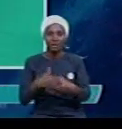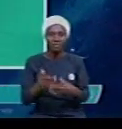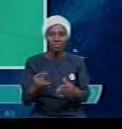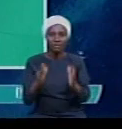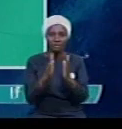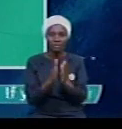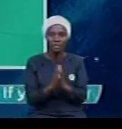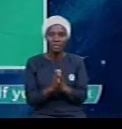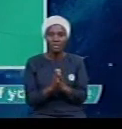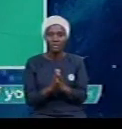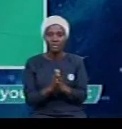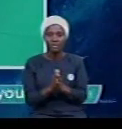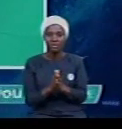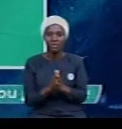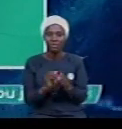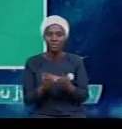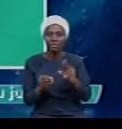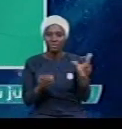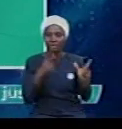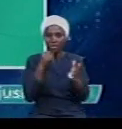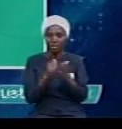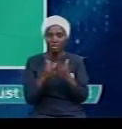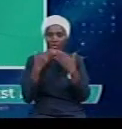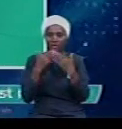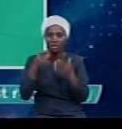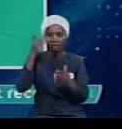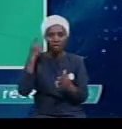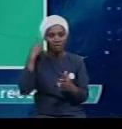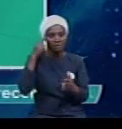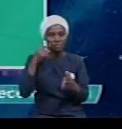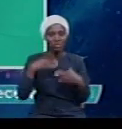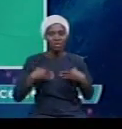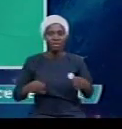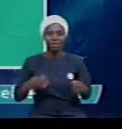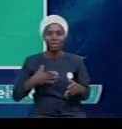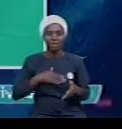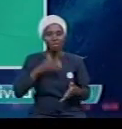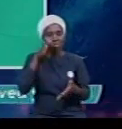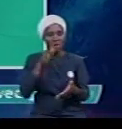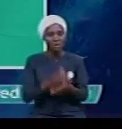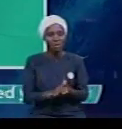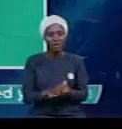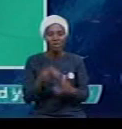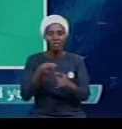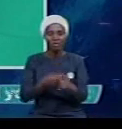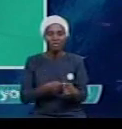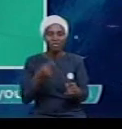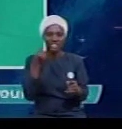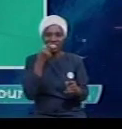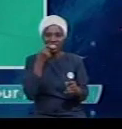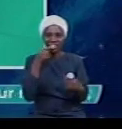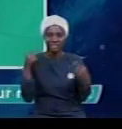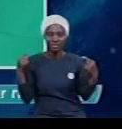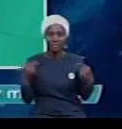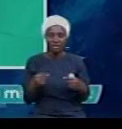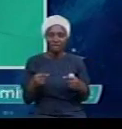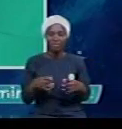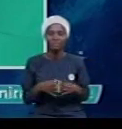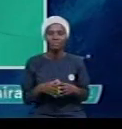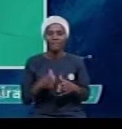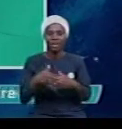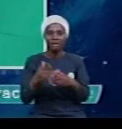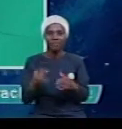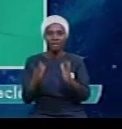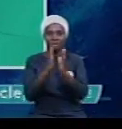I want to thank God for healing my wife of acute toothache and giving her divine strength after the prayers of Pastor W.F. Kumuyi.